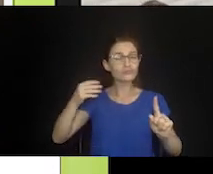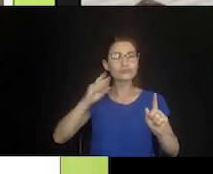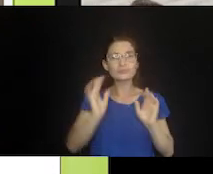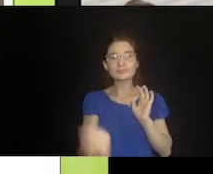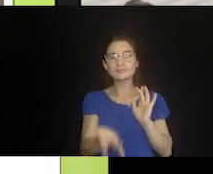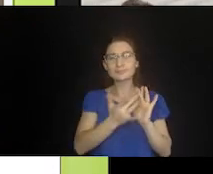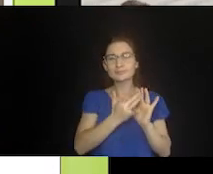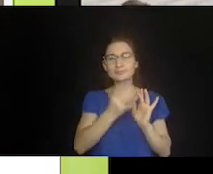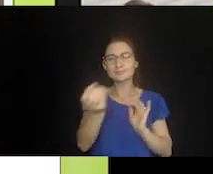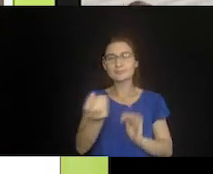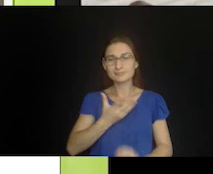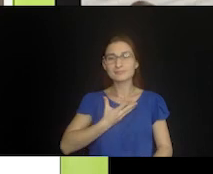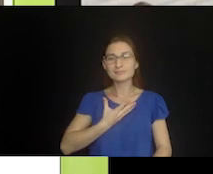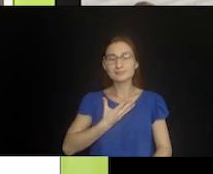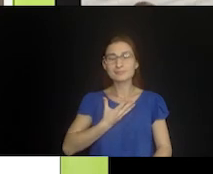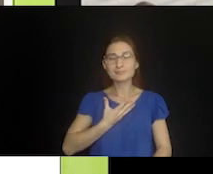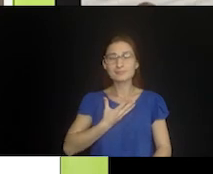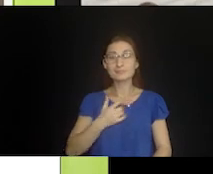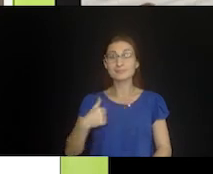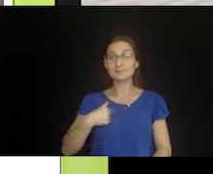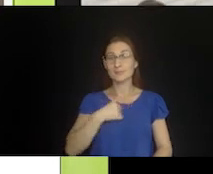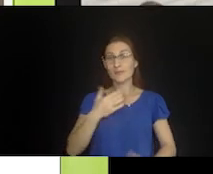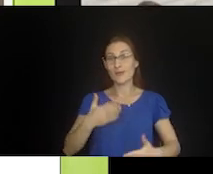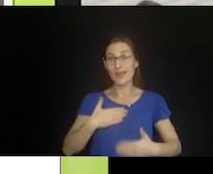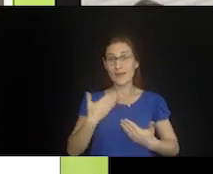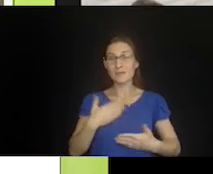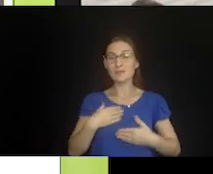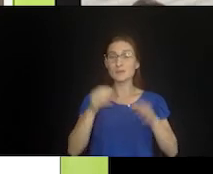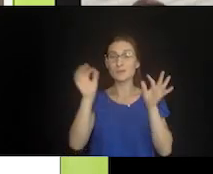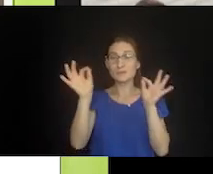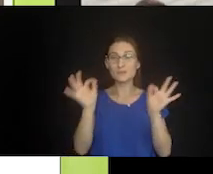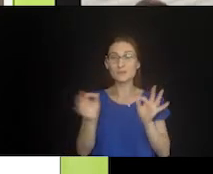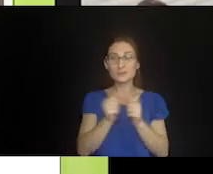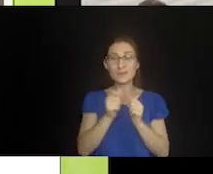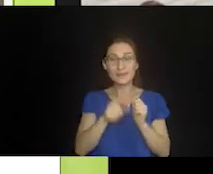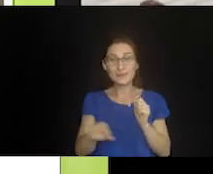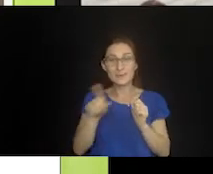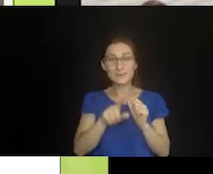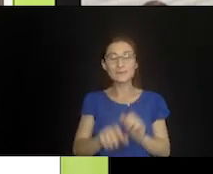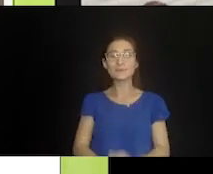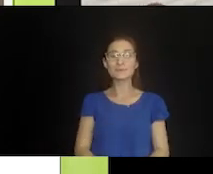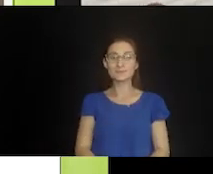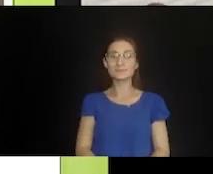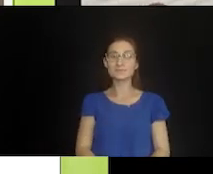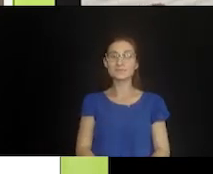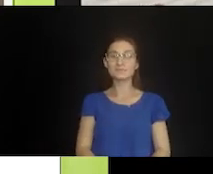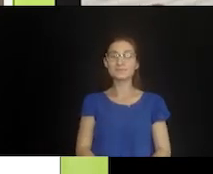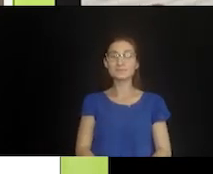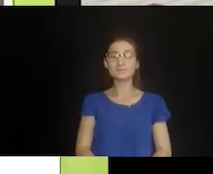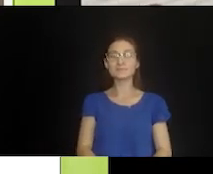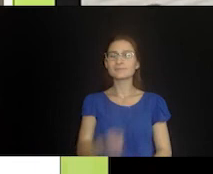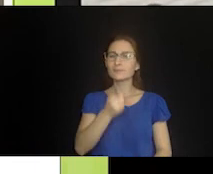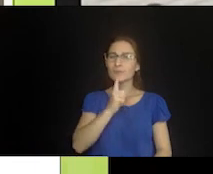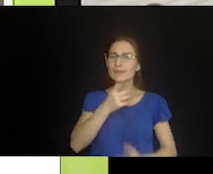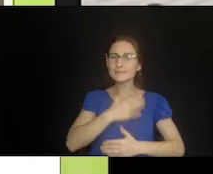you want us to elaborate on that we've talked about today. We'll be happy to follow up with you.